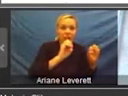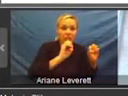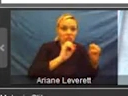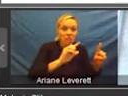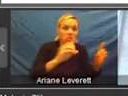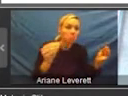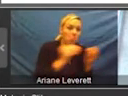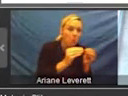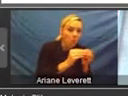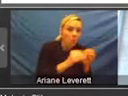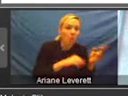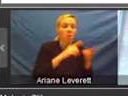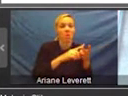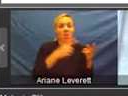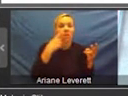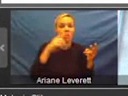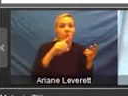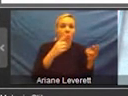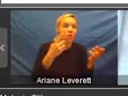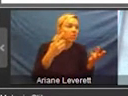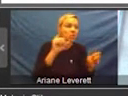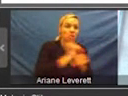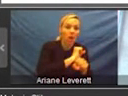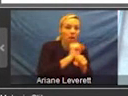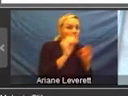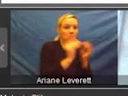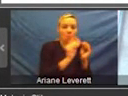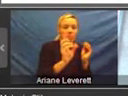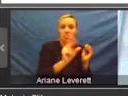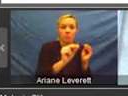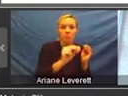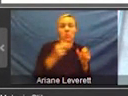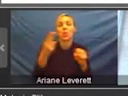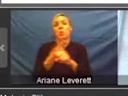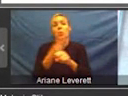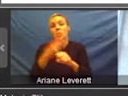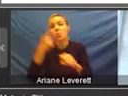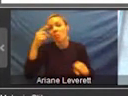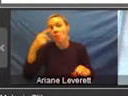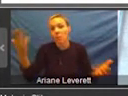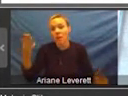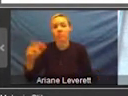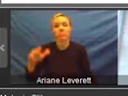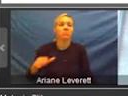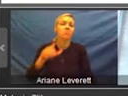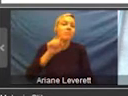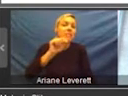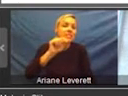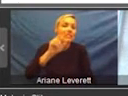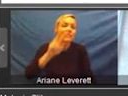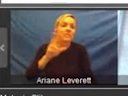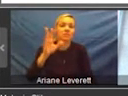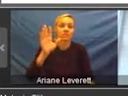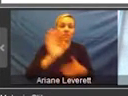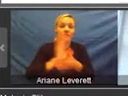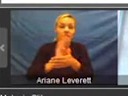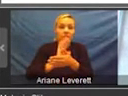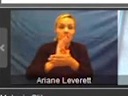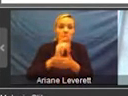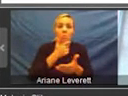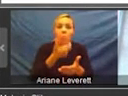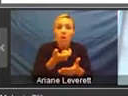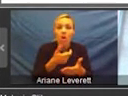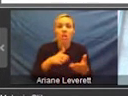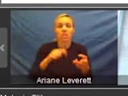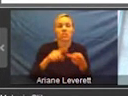stuff that is probably also most popular in other countries. So it was not